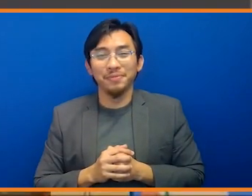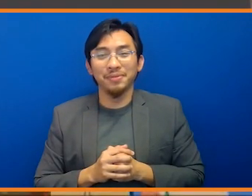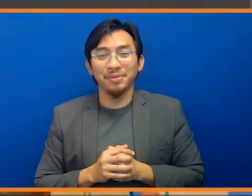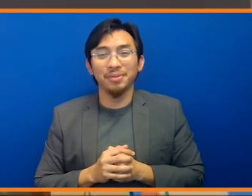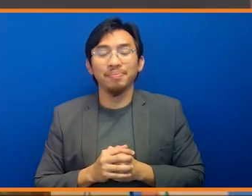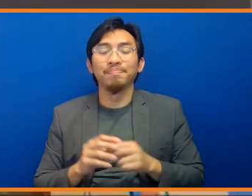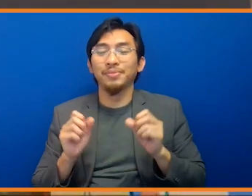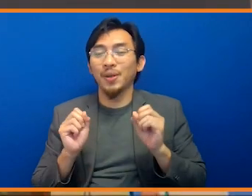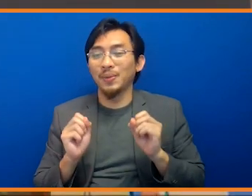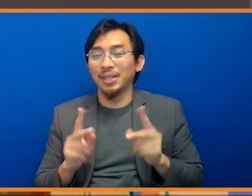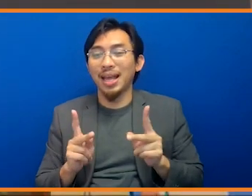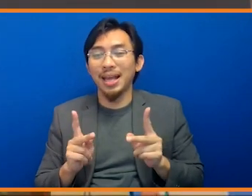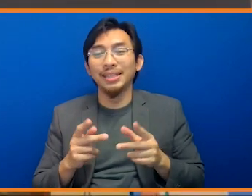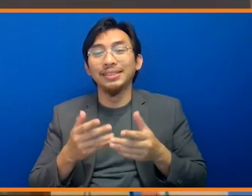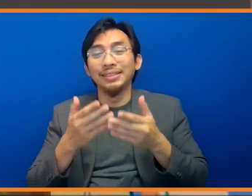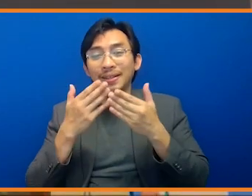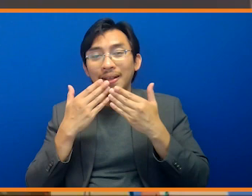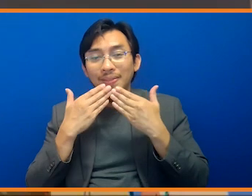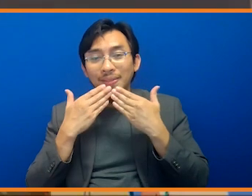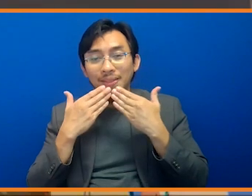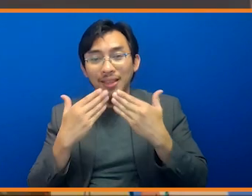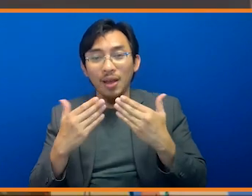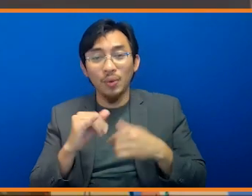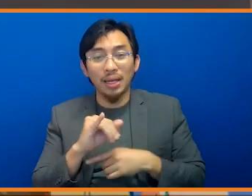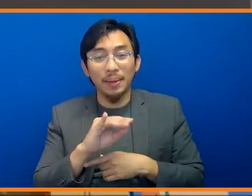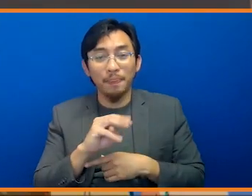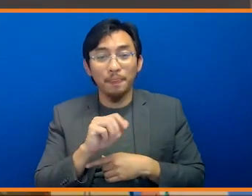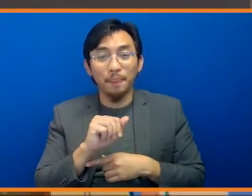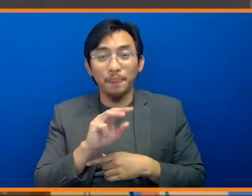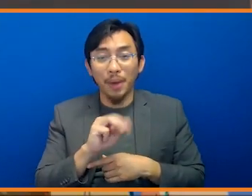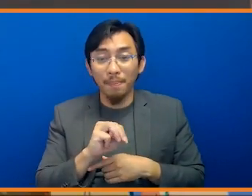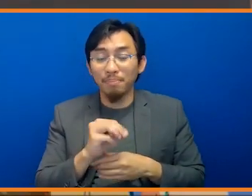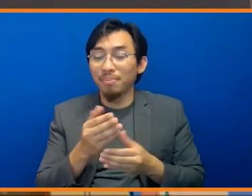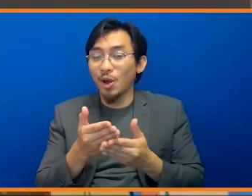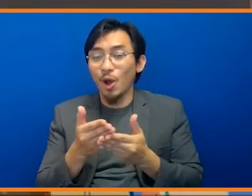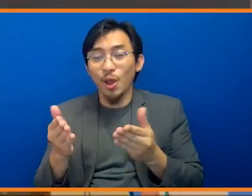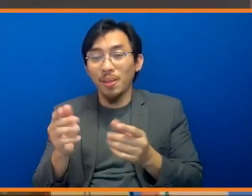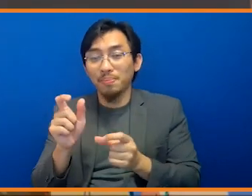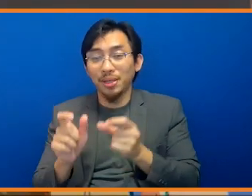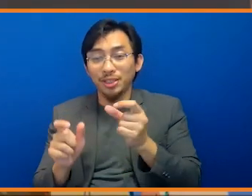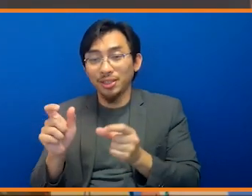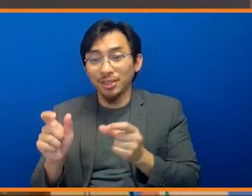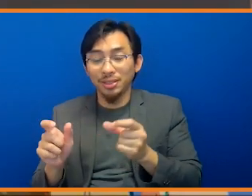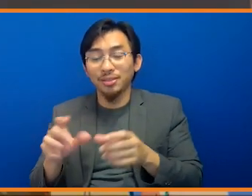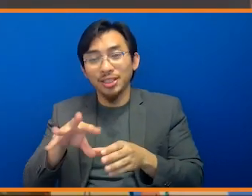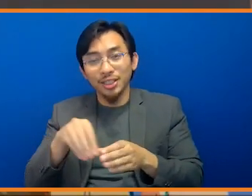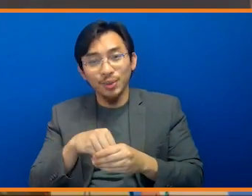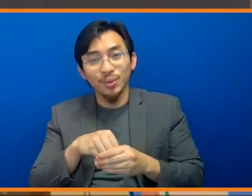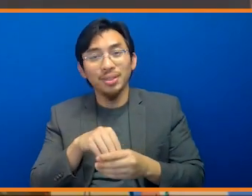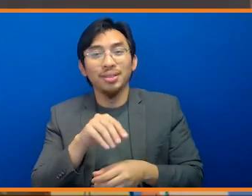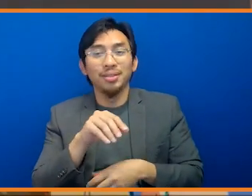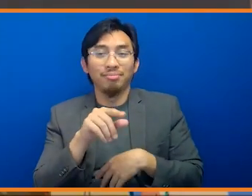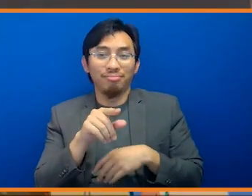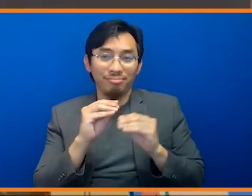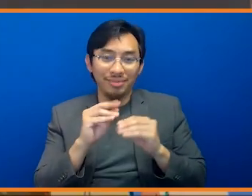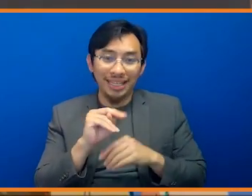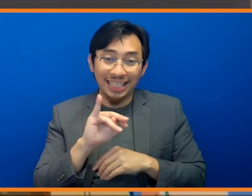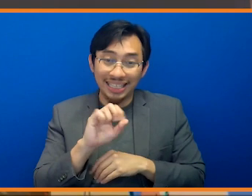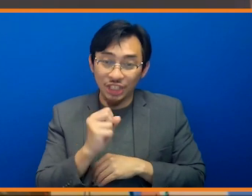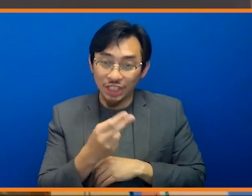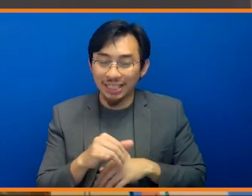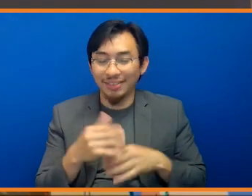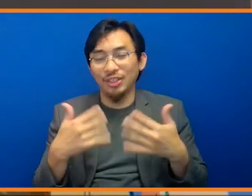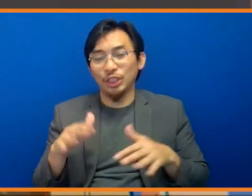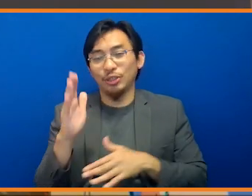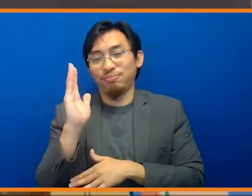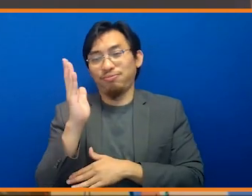Yeah. Okay, thank you very much, Imam and all participants, and also Nisi Sensei that's already